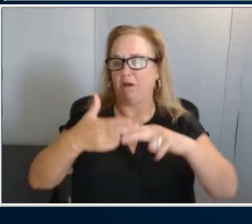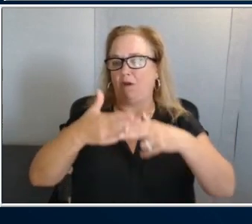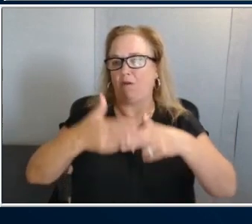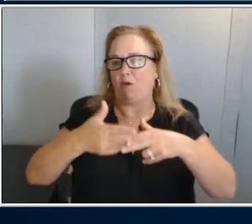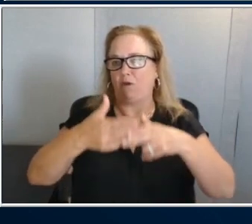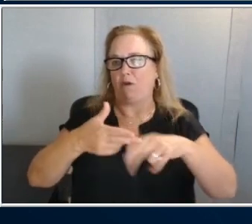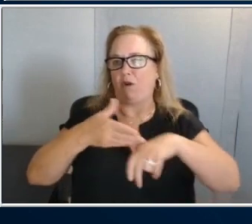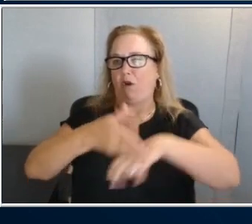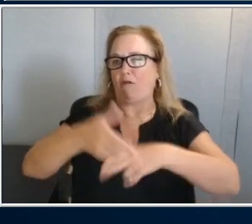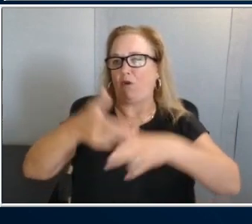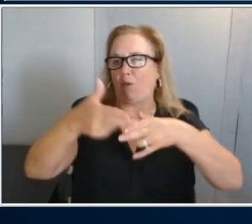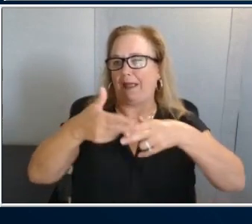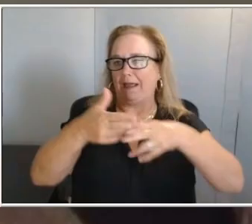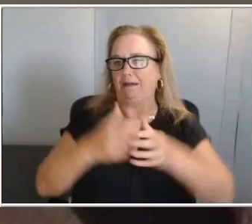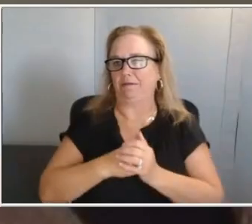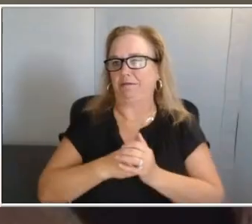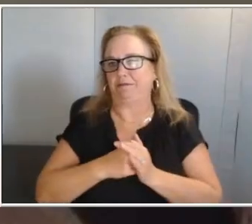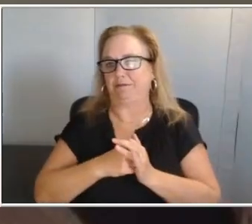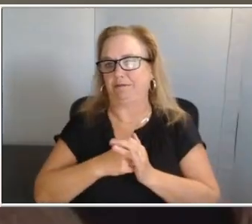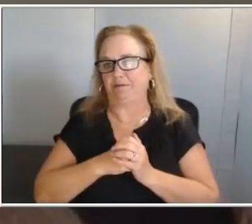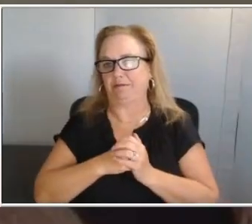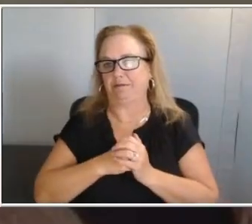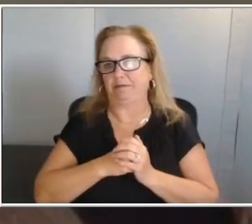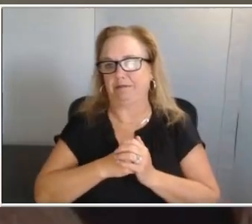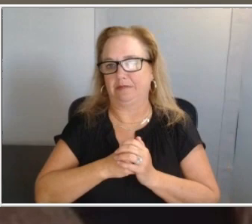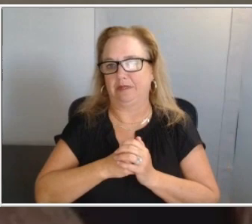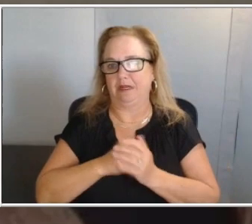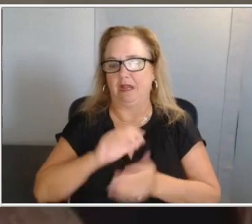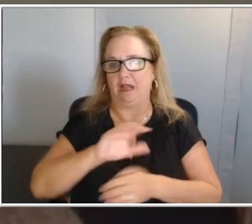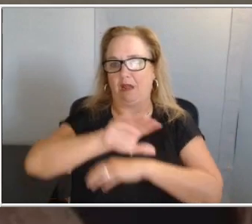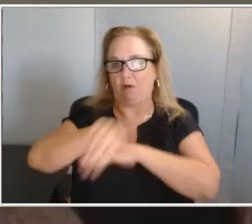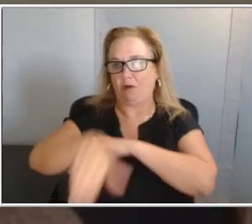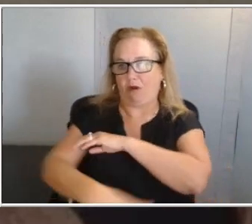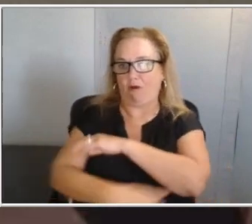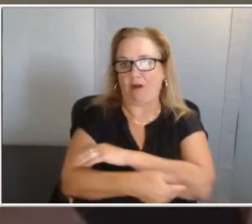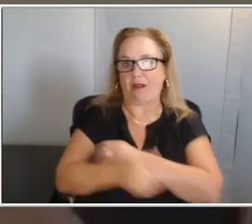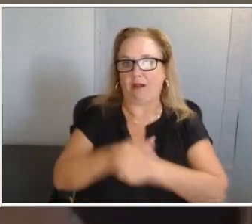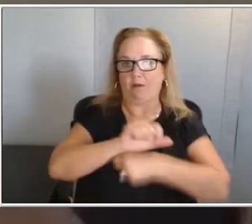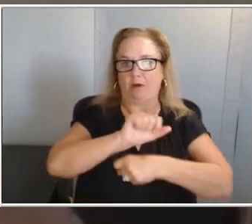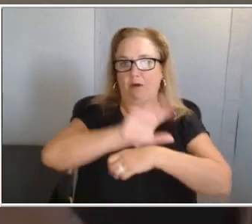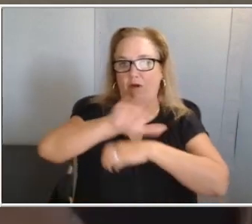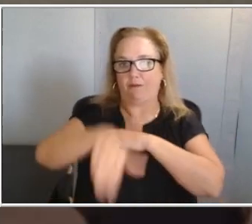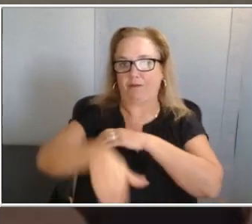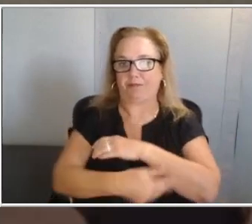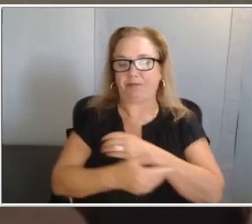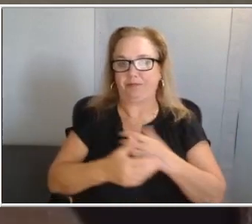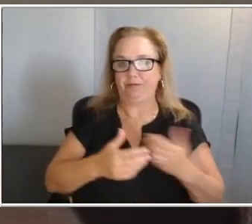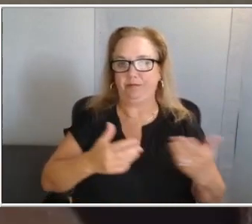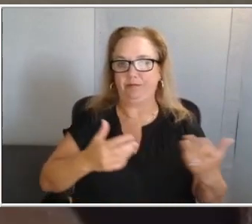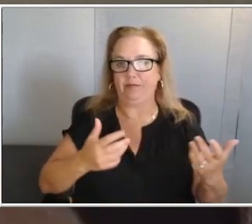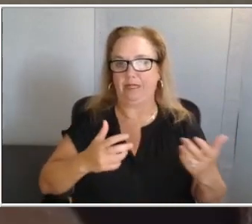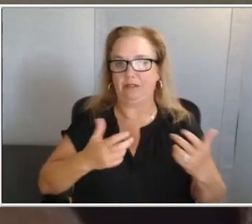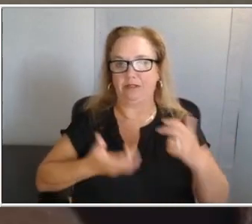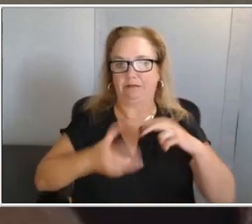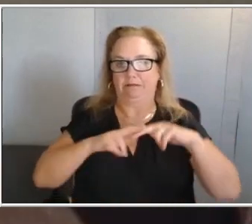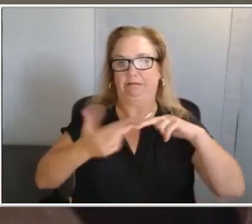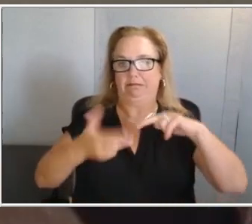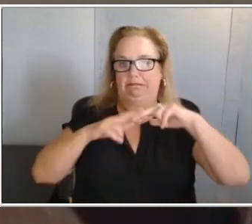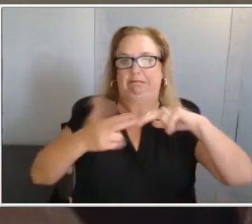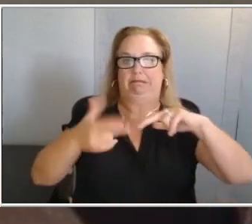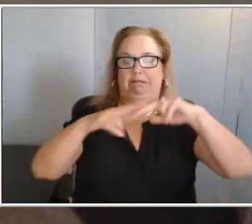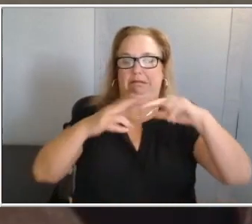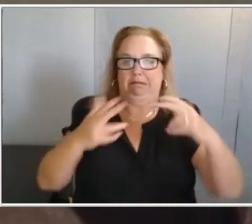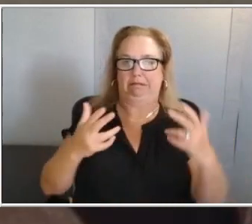Oh, probably, I worked a night shift job, and I just crept up on me probably